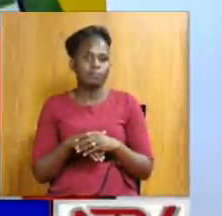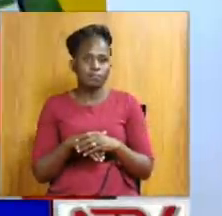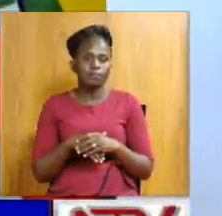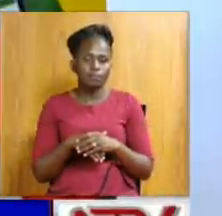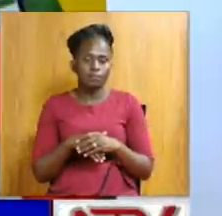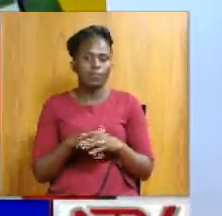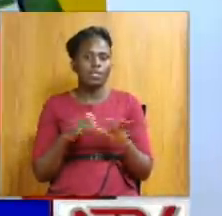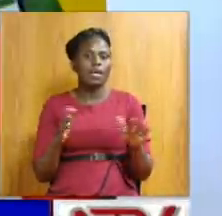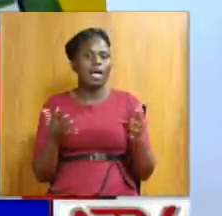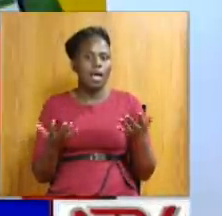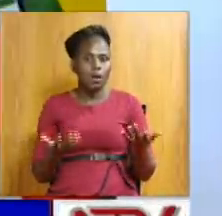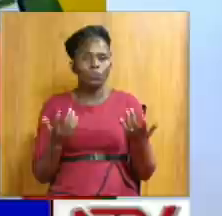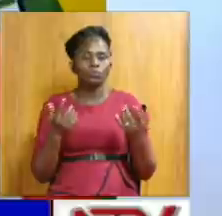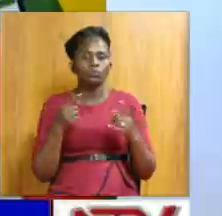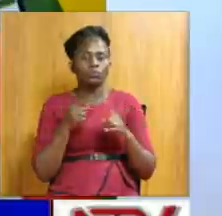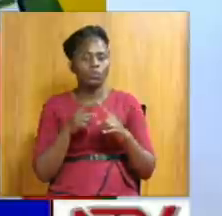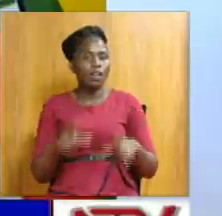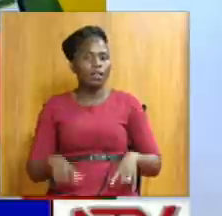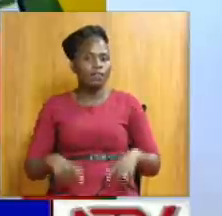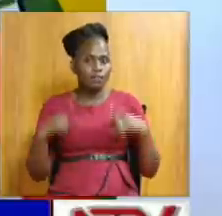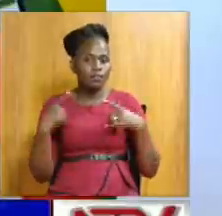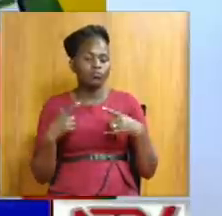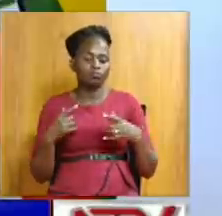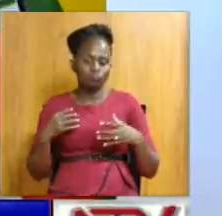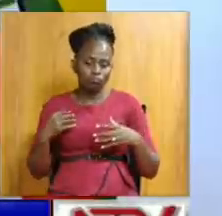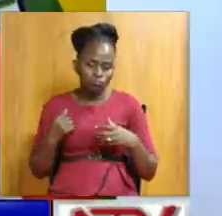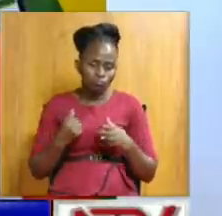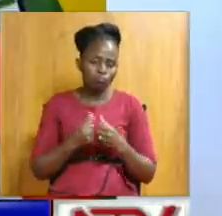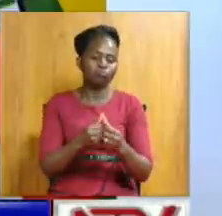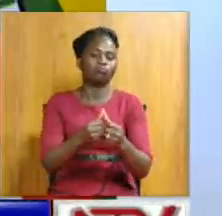of how to deal with this virus.